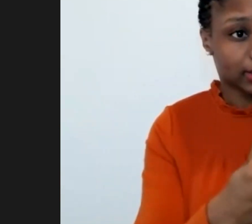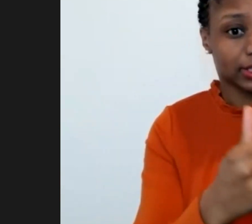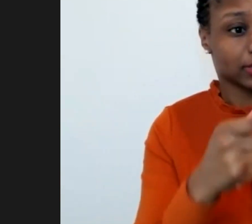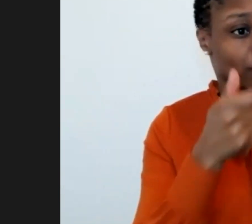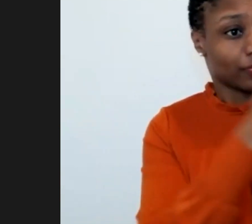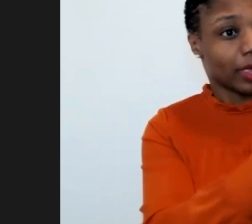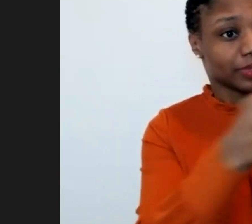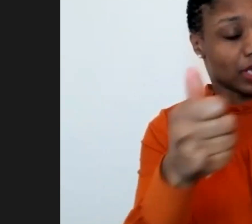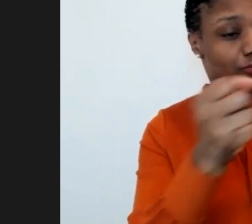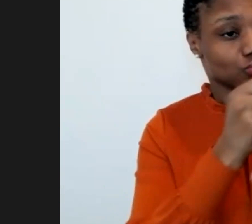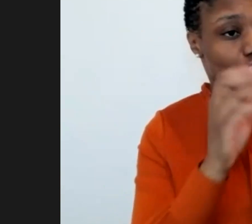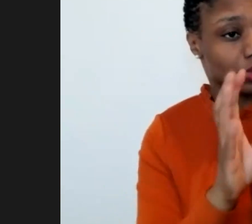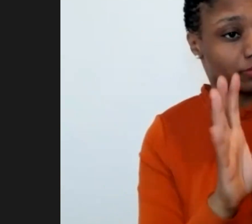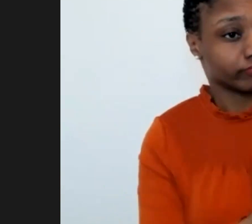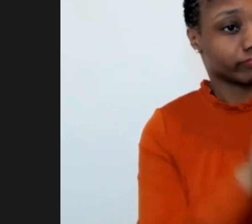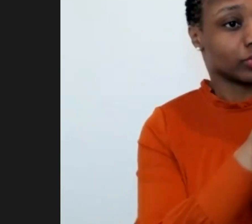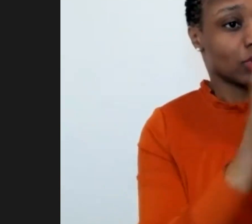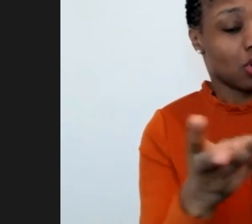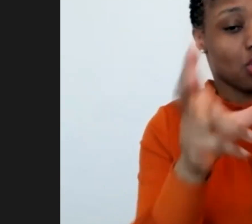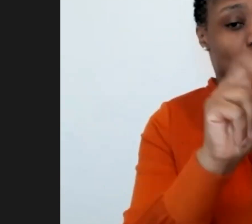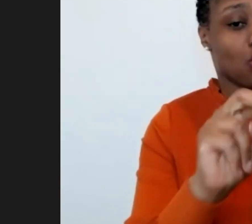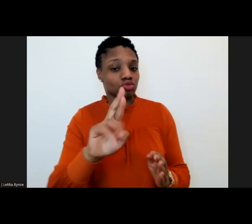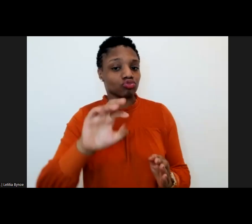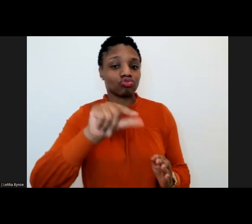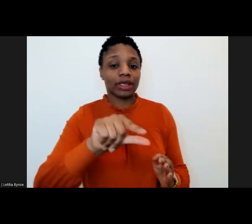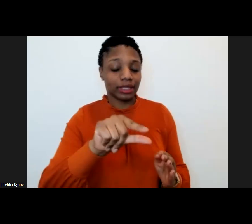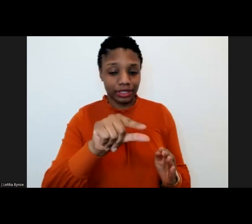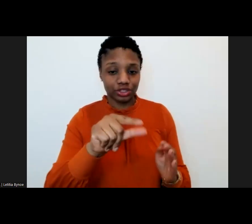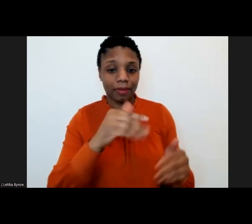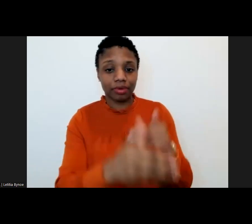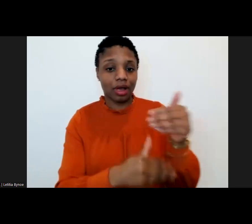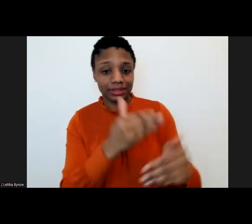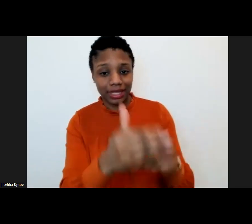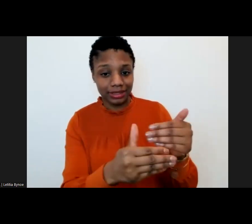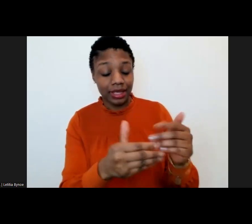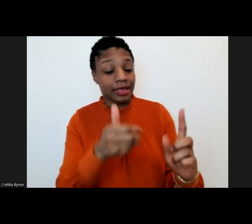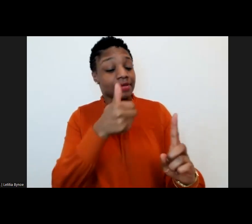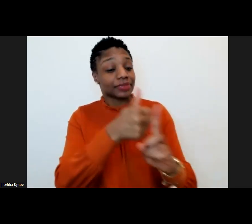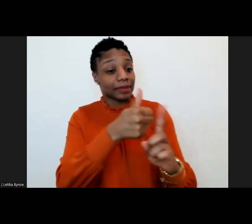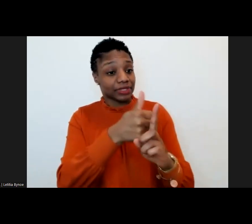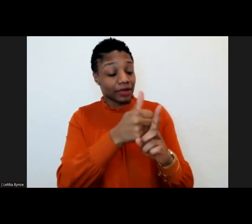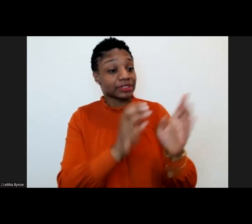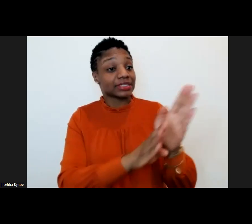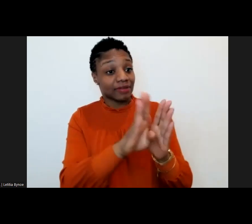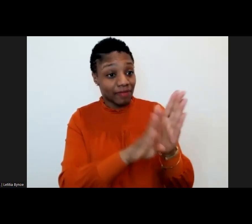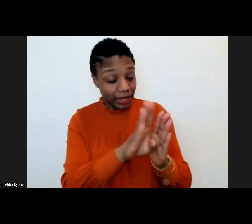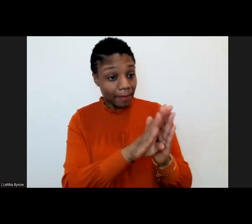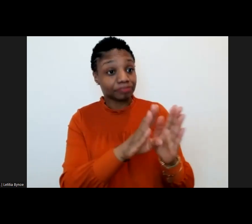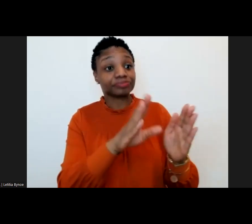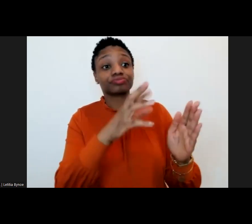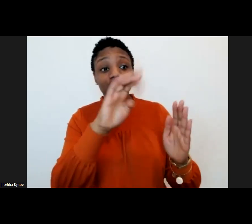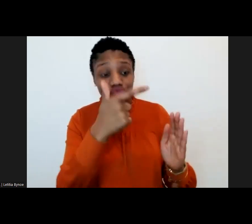new regulatory process. So let's say that's the Energy Facility Siting Board. They would have to go develop regulations that would go out for public comment. There'd be stakeholder